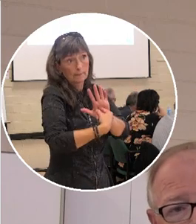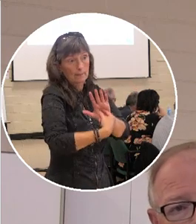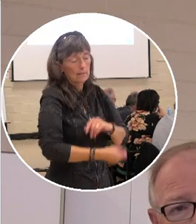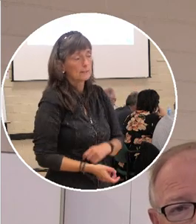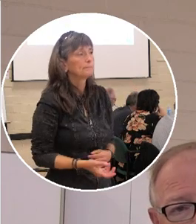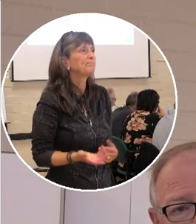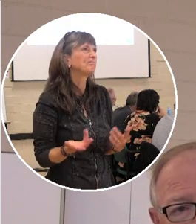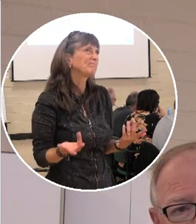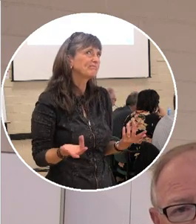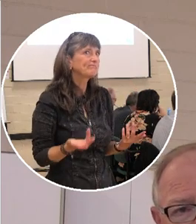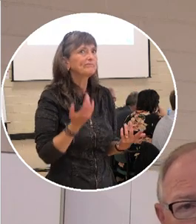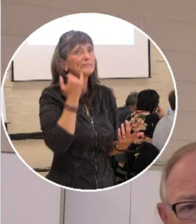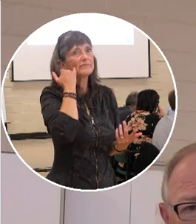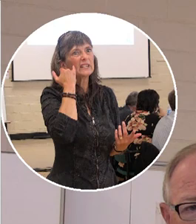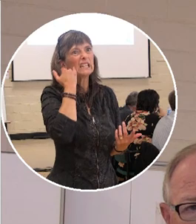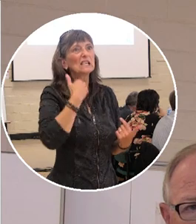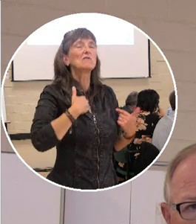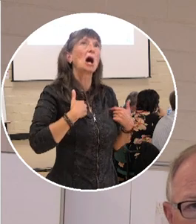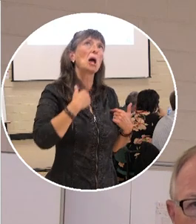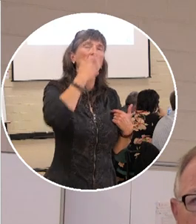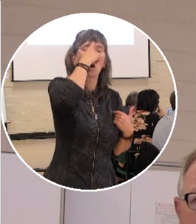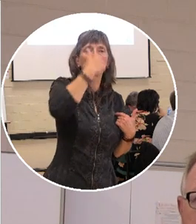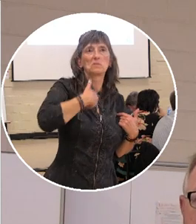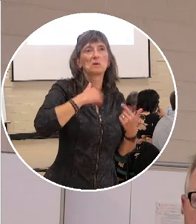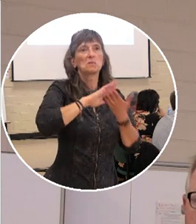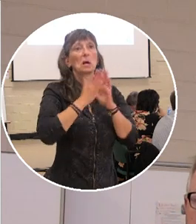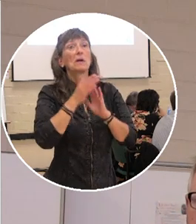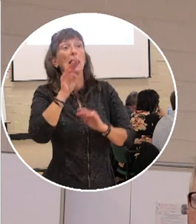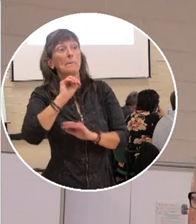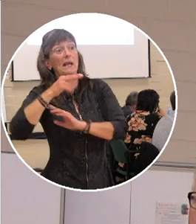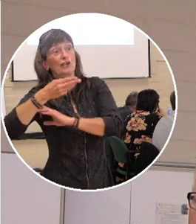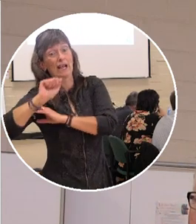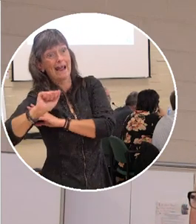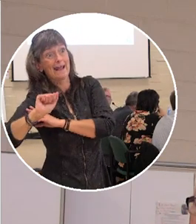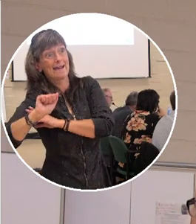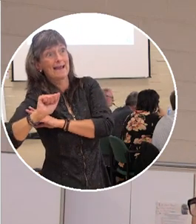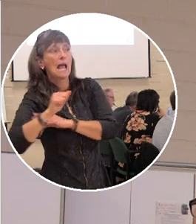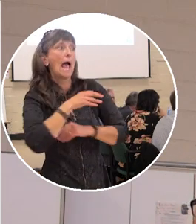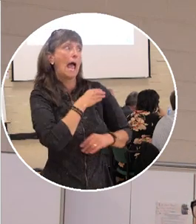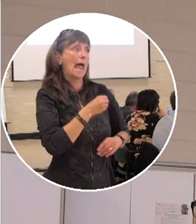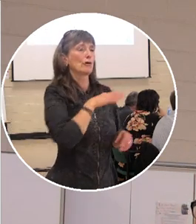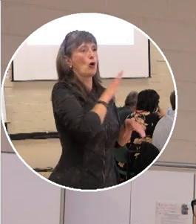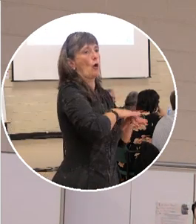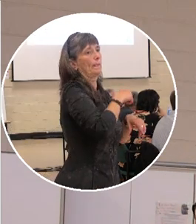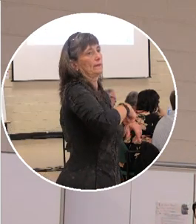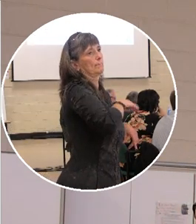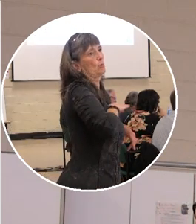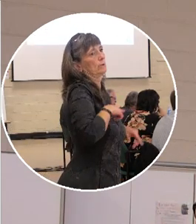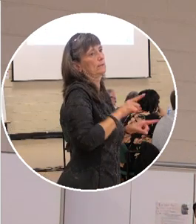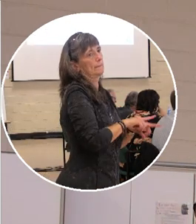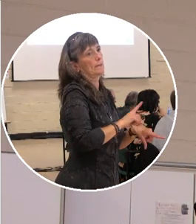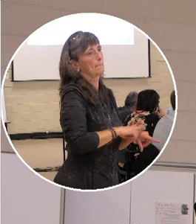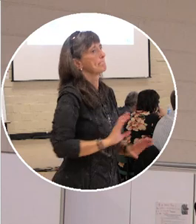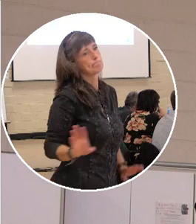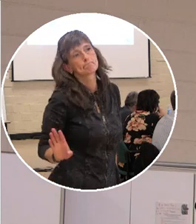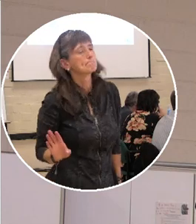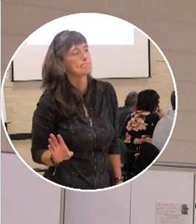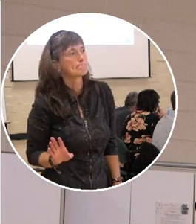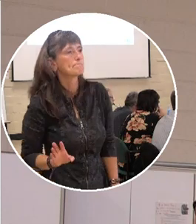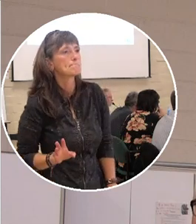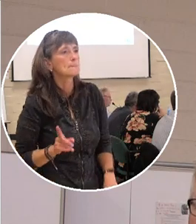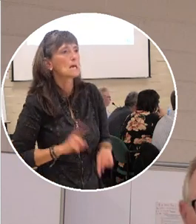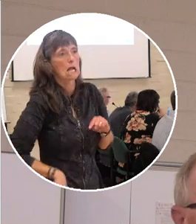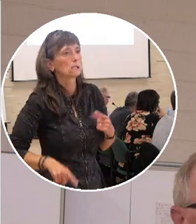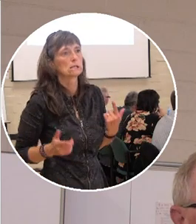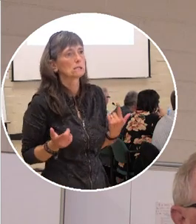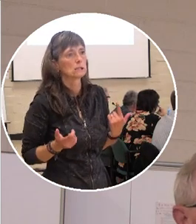I would consider it wrong of me to be an MHA and a member of this board at the same time.